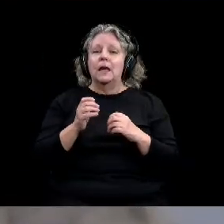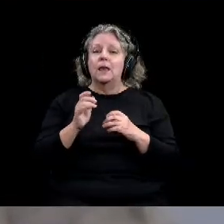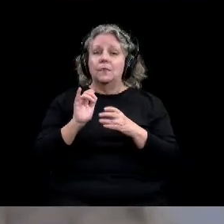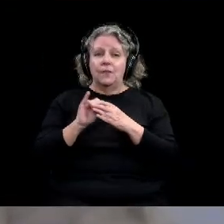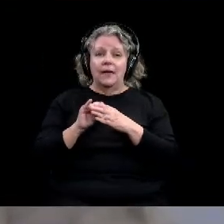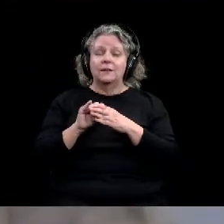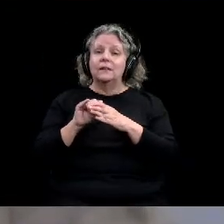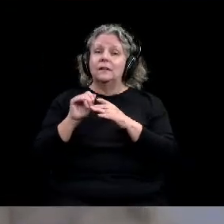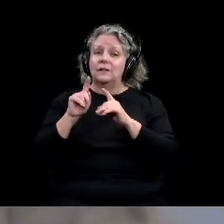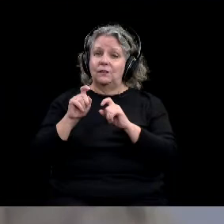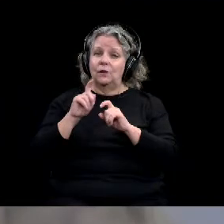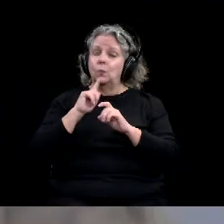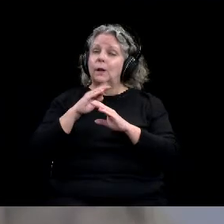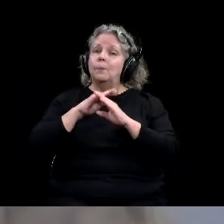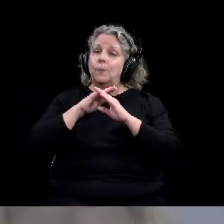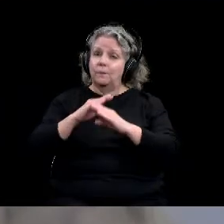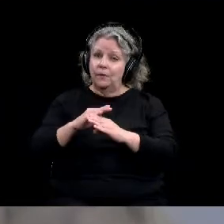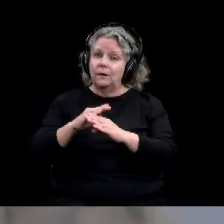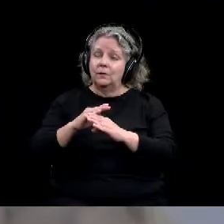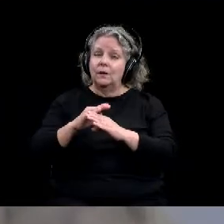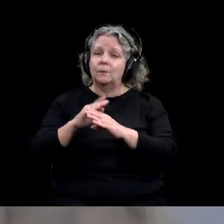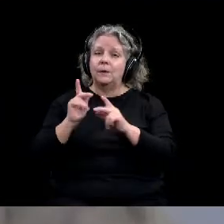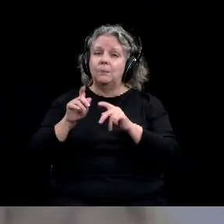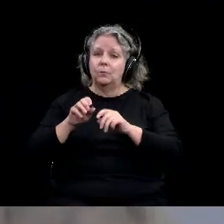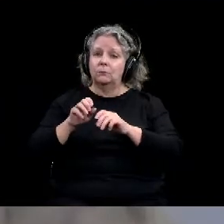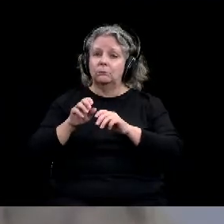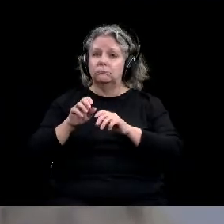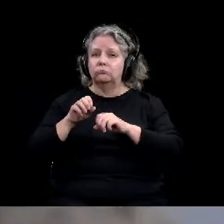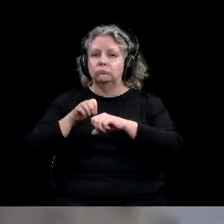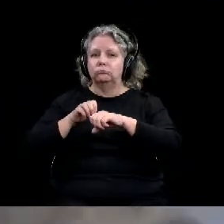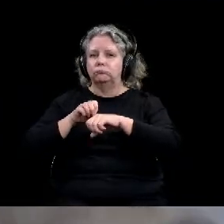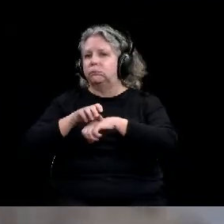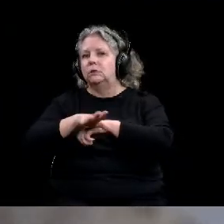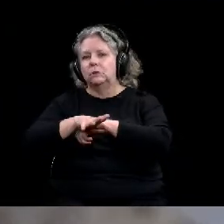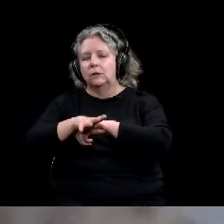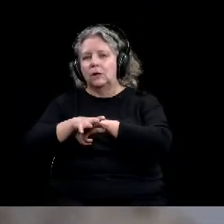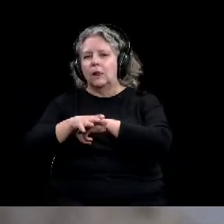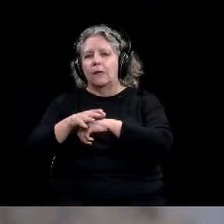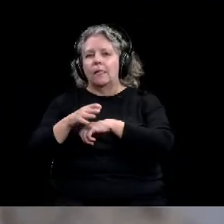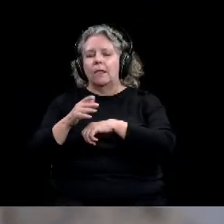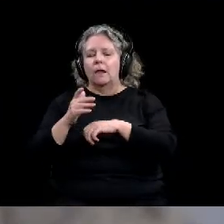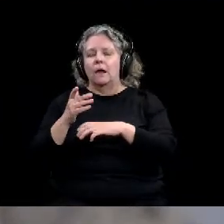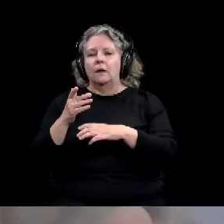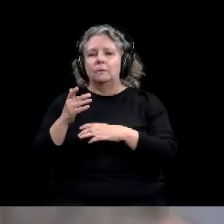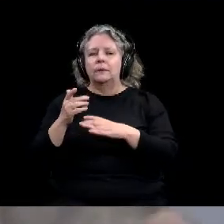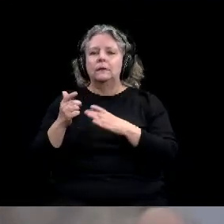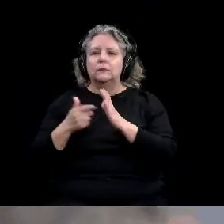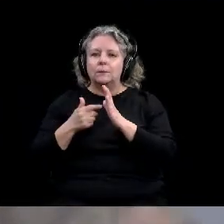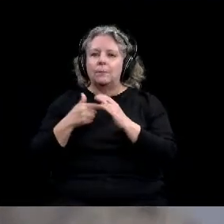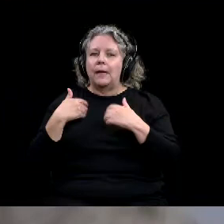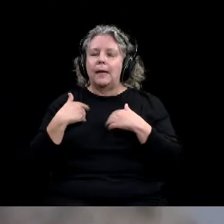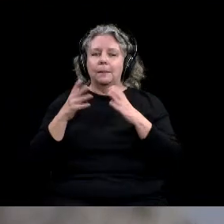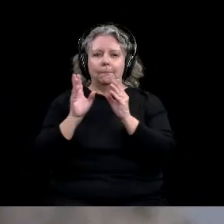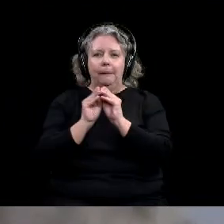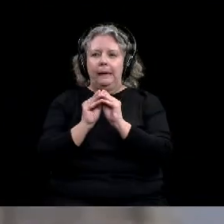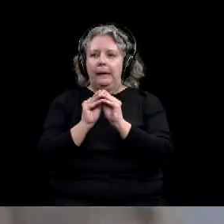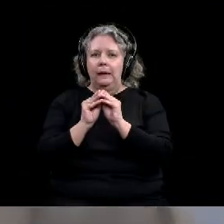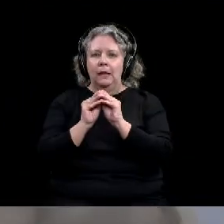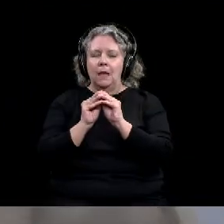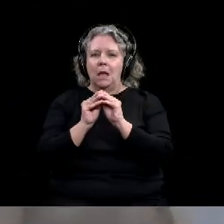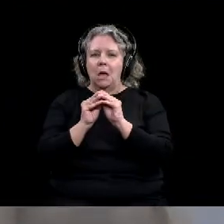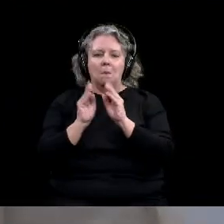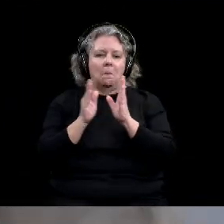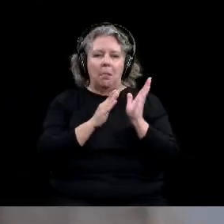set up on face-to-face, and someone ended up we were asked people to